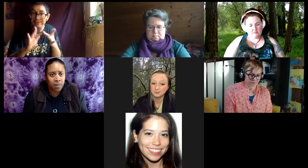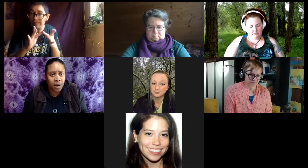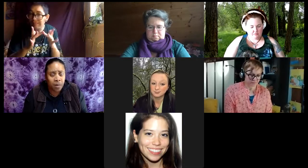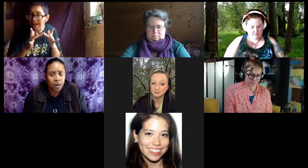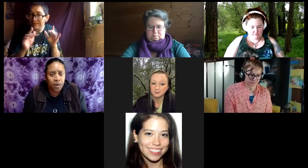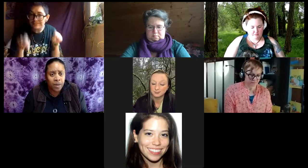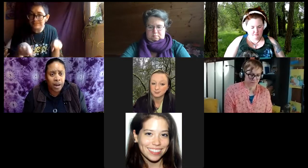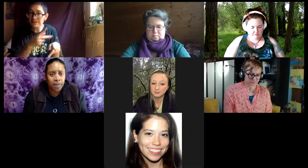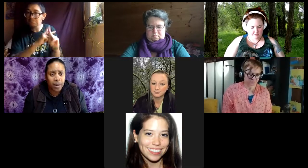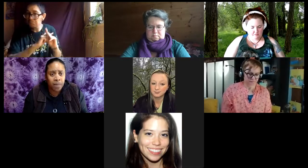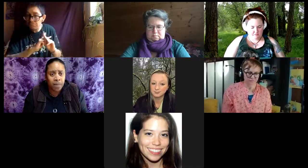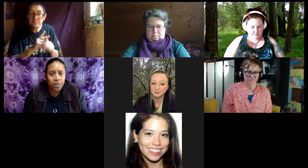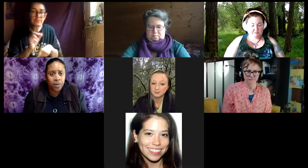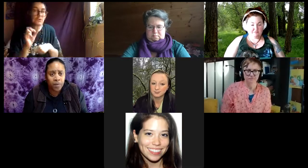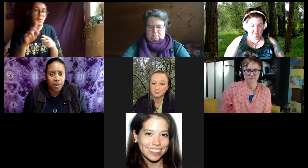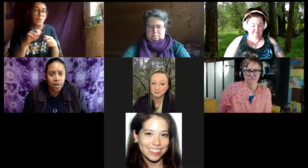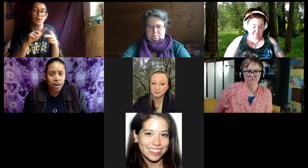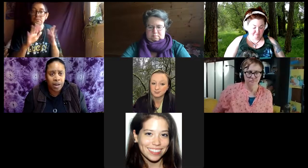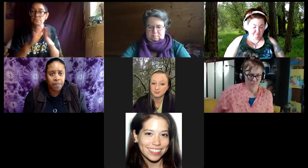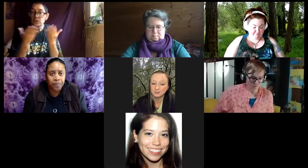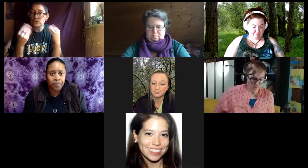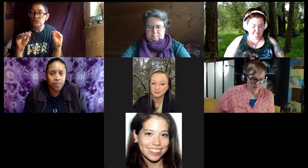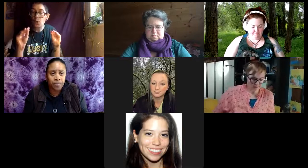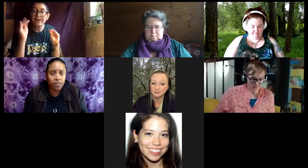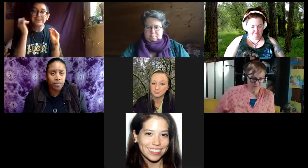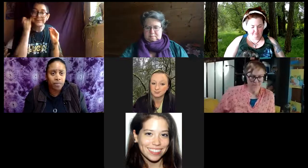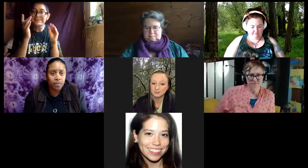can borrow one from the library or from the internet,